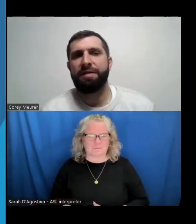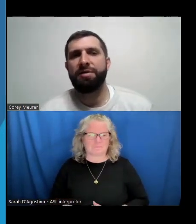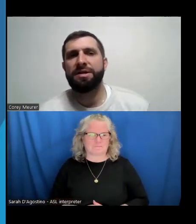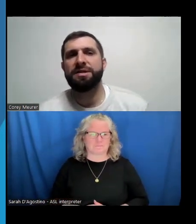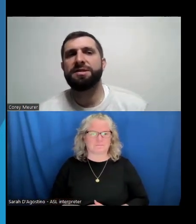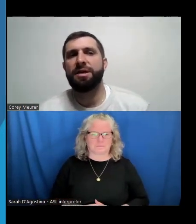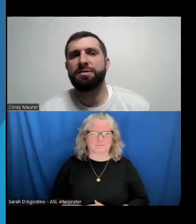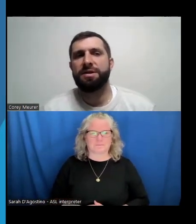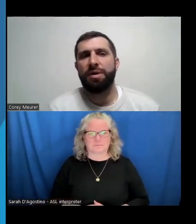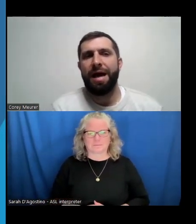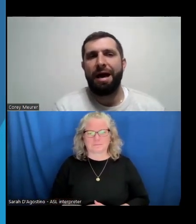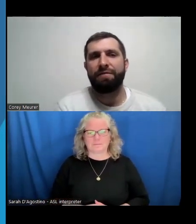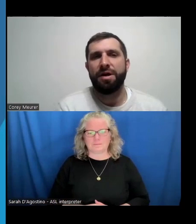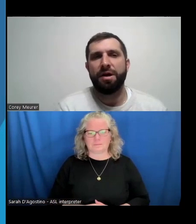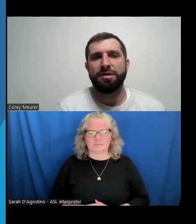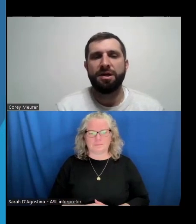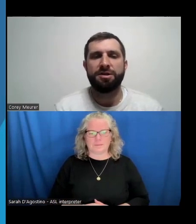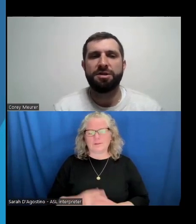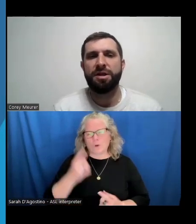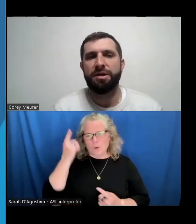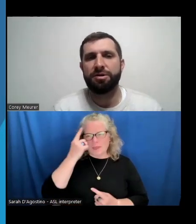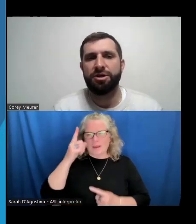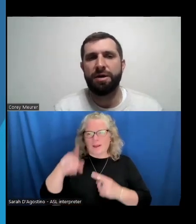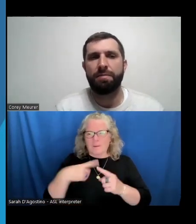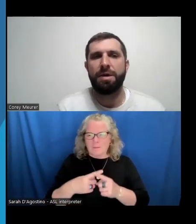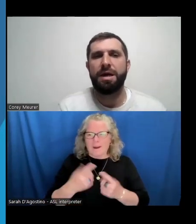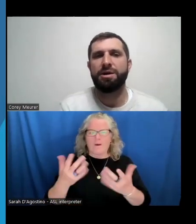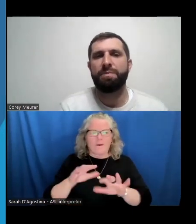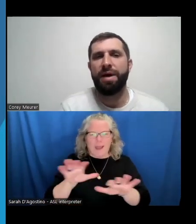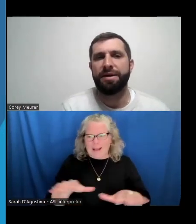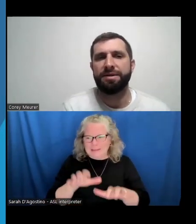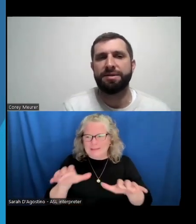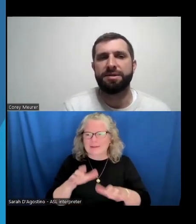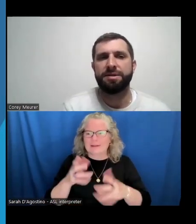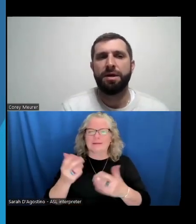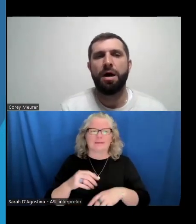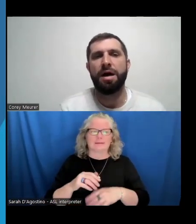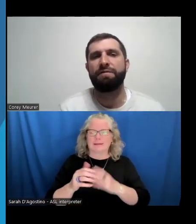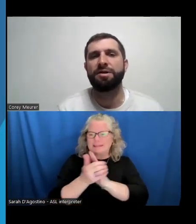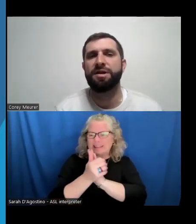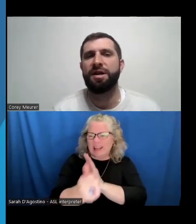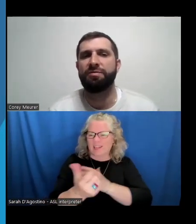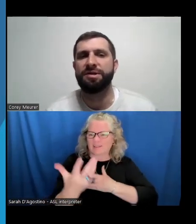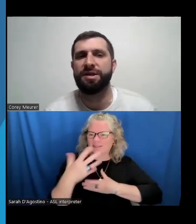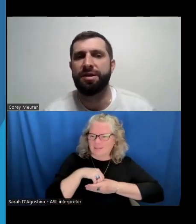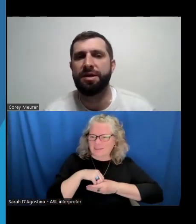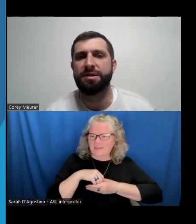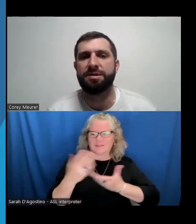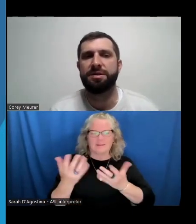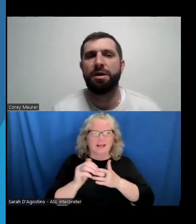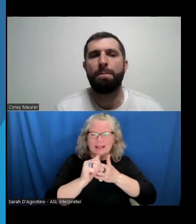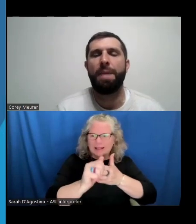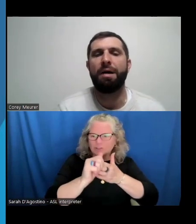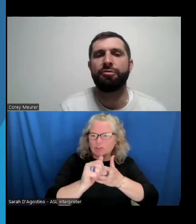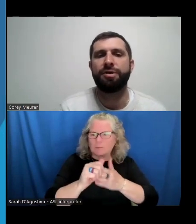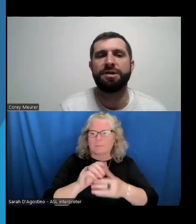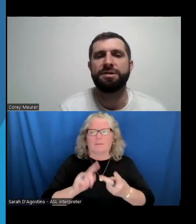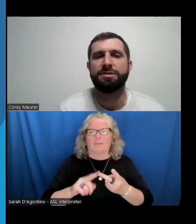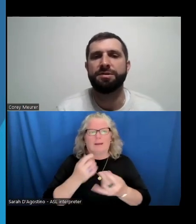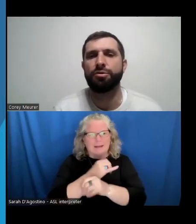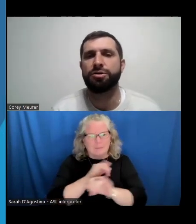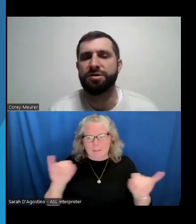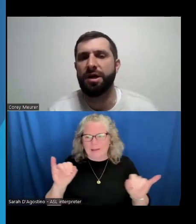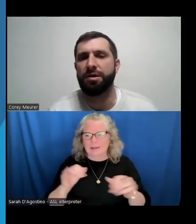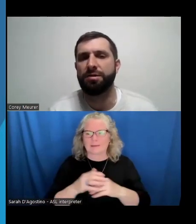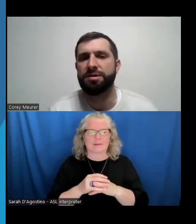different activities and skills that we have here, such as leadership, independence, adversity and resilience,